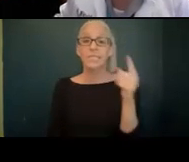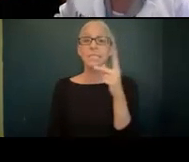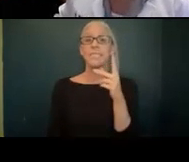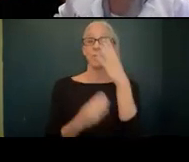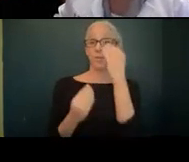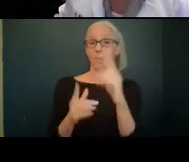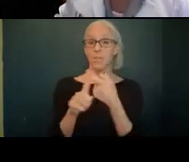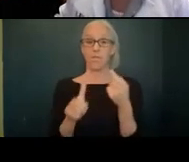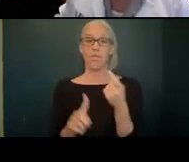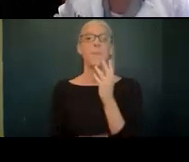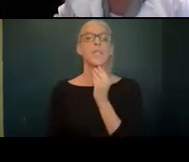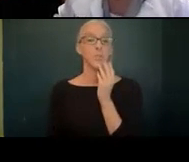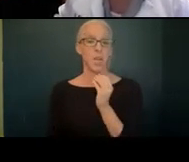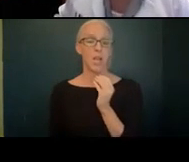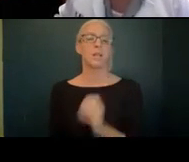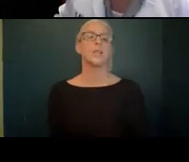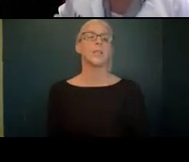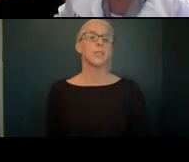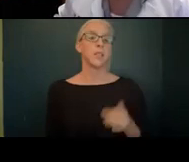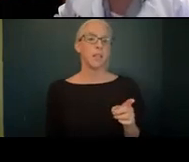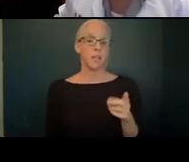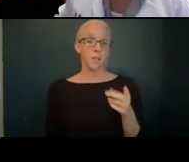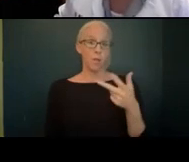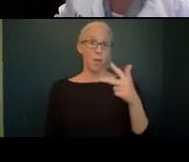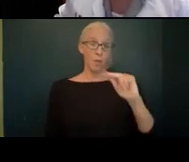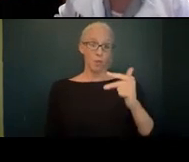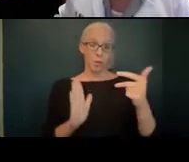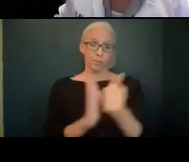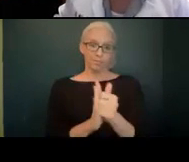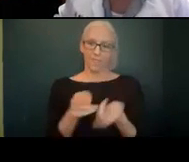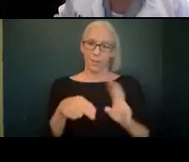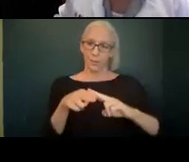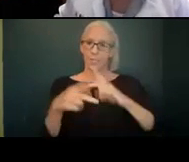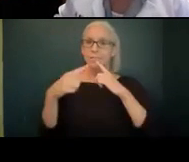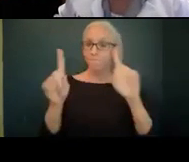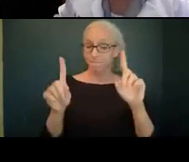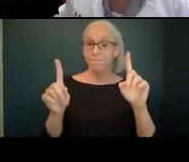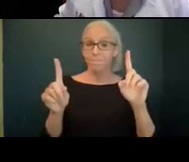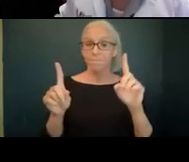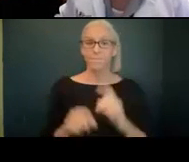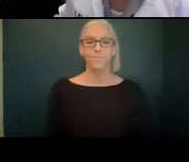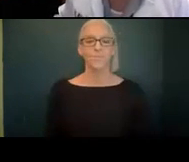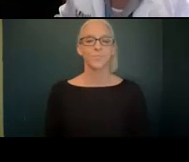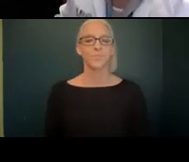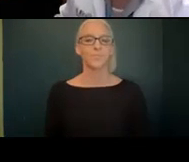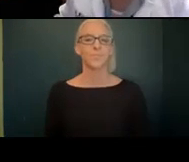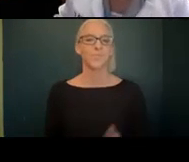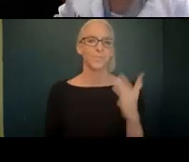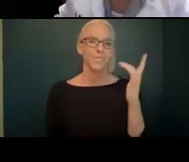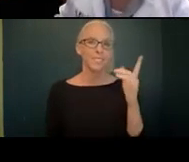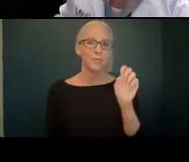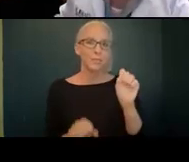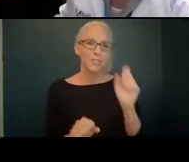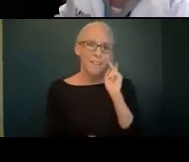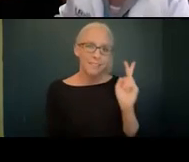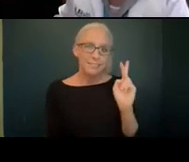suggesting that with the booster vaccine, it did increase, by a factor in terms of vaccine effectiveness, because we saw the slight drop